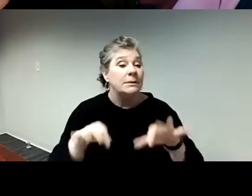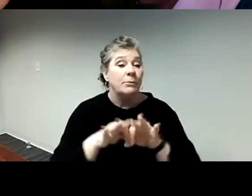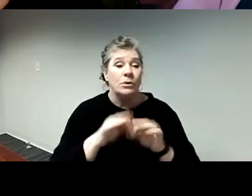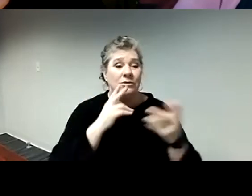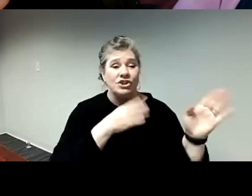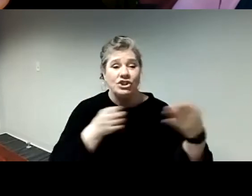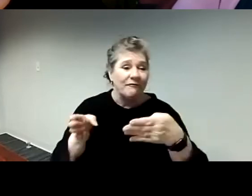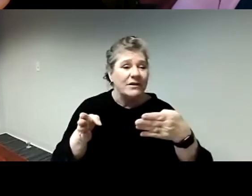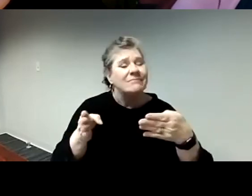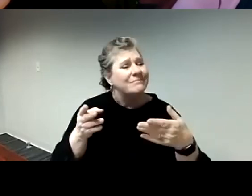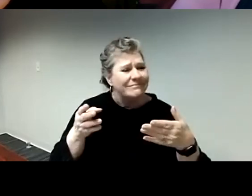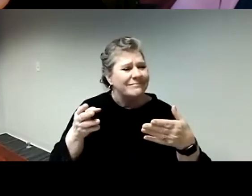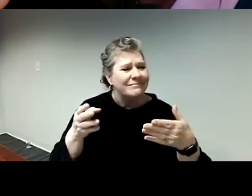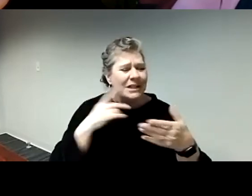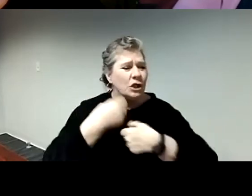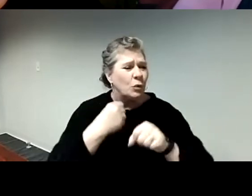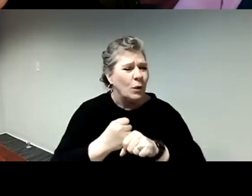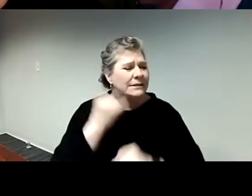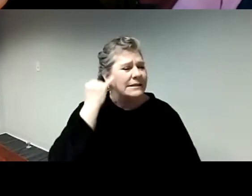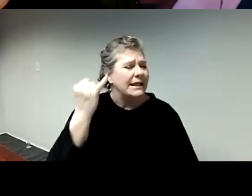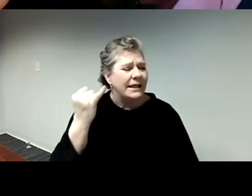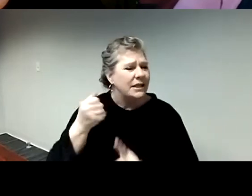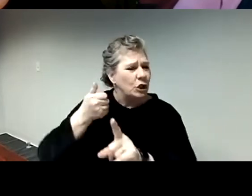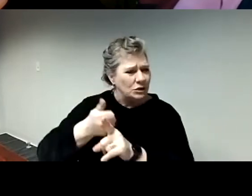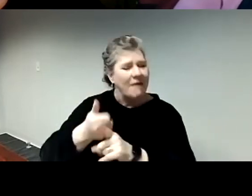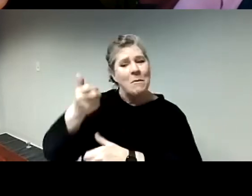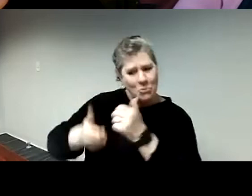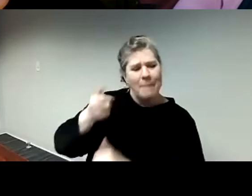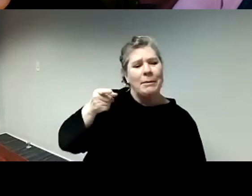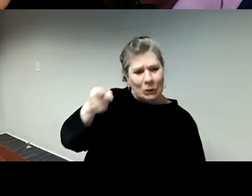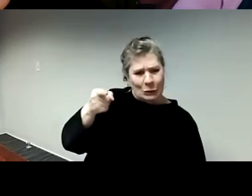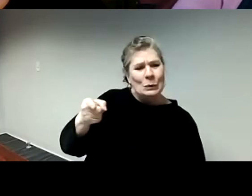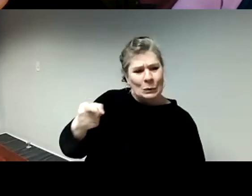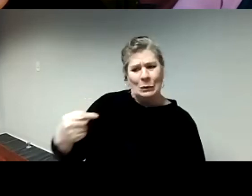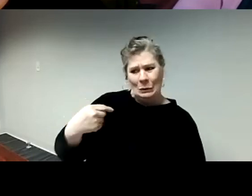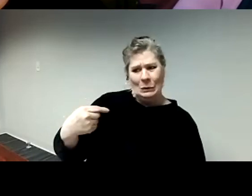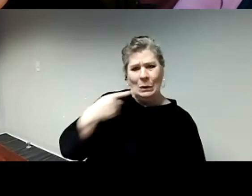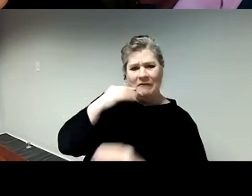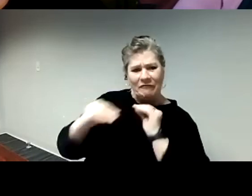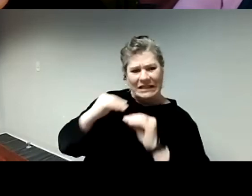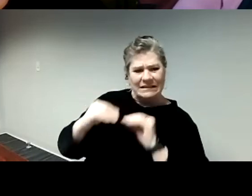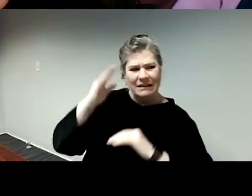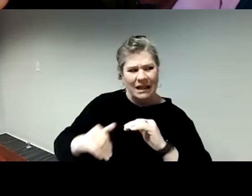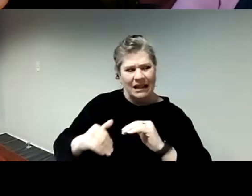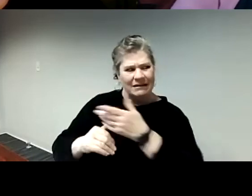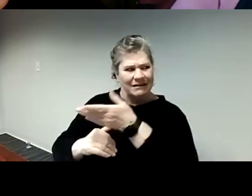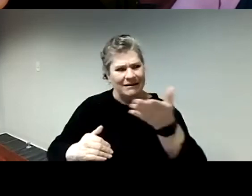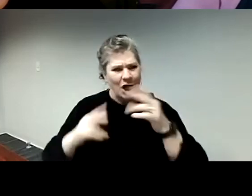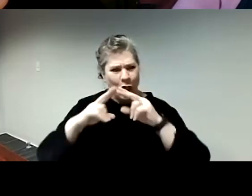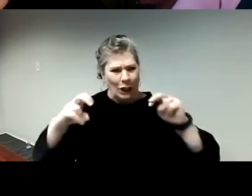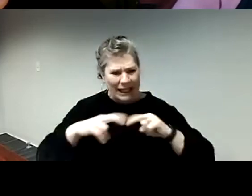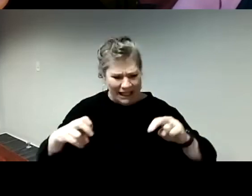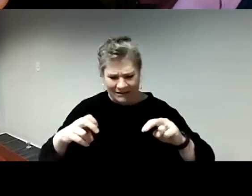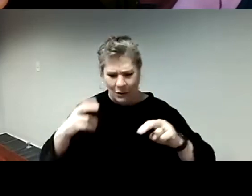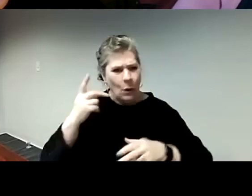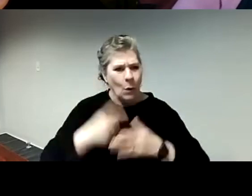shifts this, it creates this idea that you are the problem and thus it's your responsibility to fix it, rather than really looking at like what are